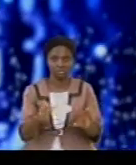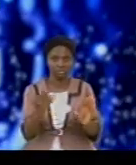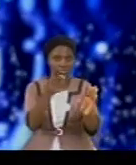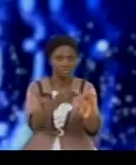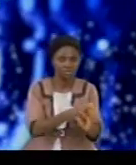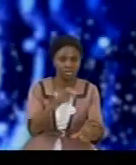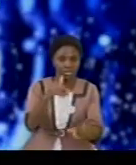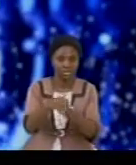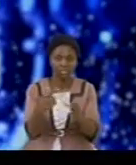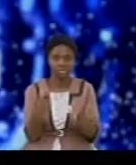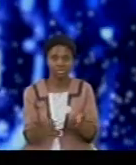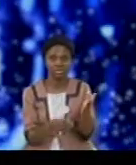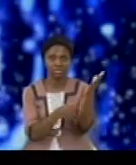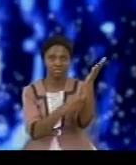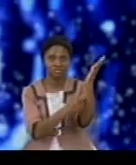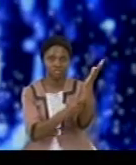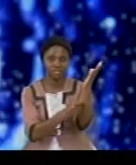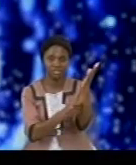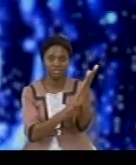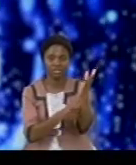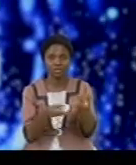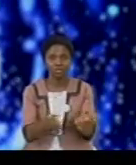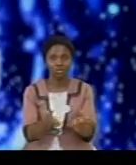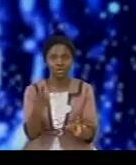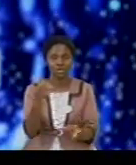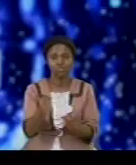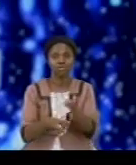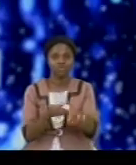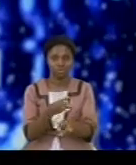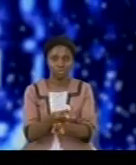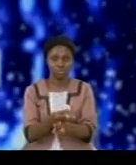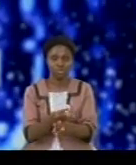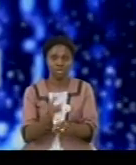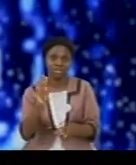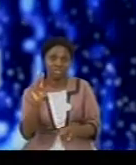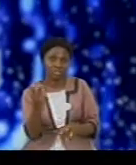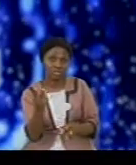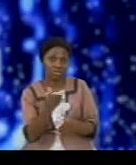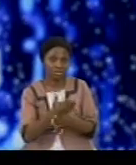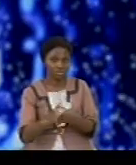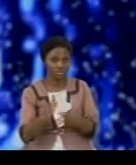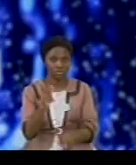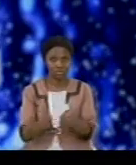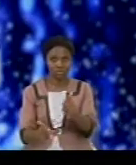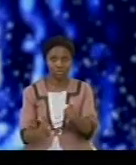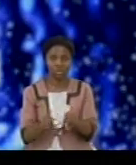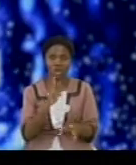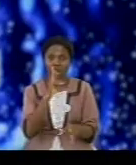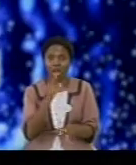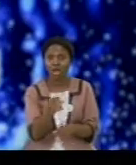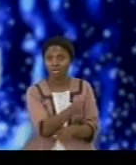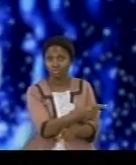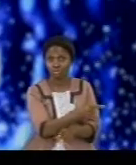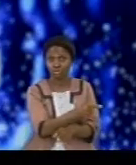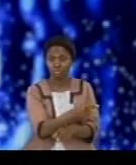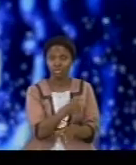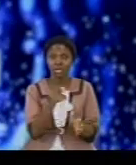carnal systems of the world. The second division are those who by their